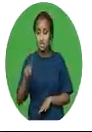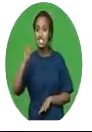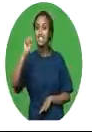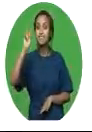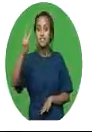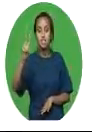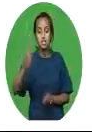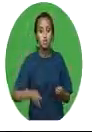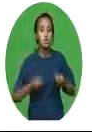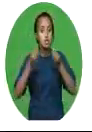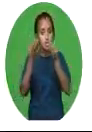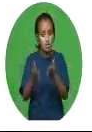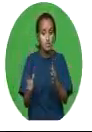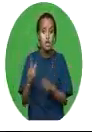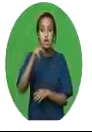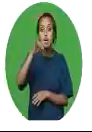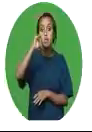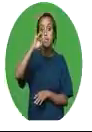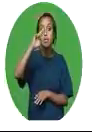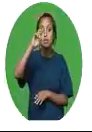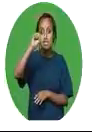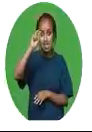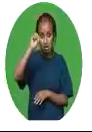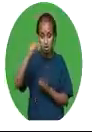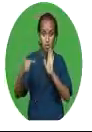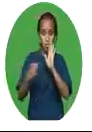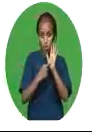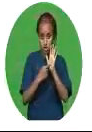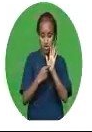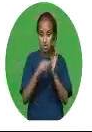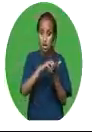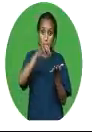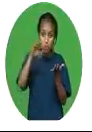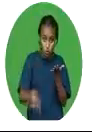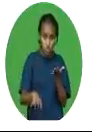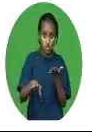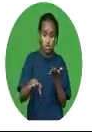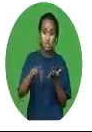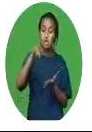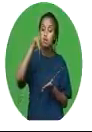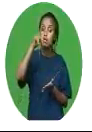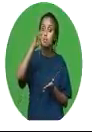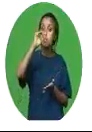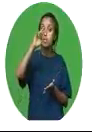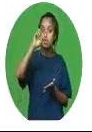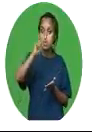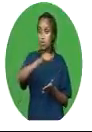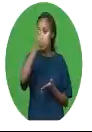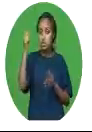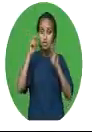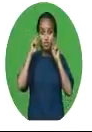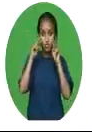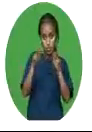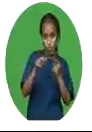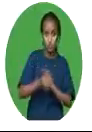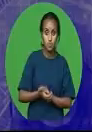TV will give the piercing point PV. Project the piercing point to the other views.